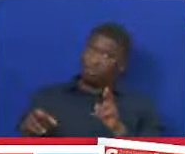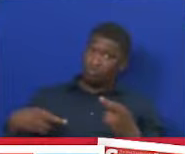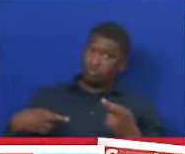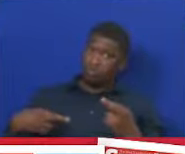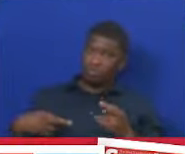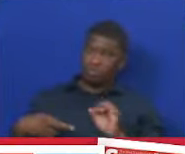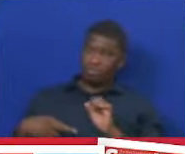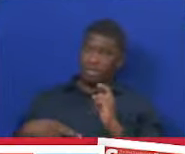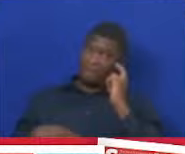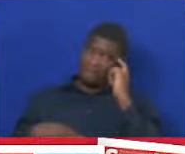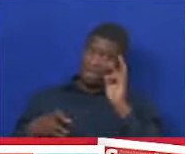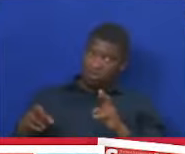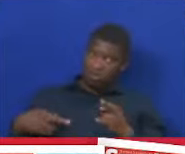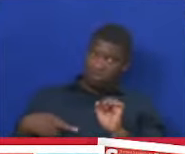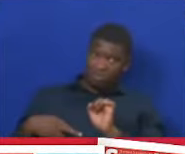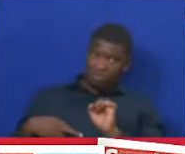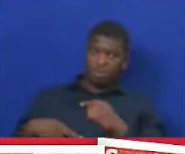commander with